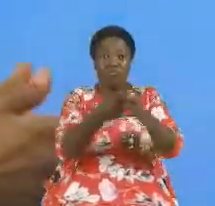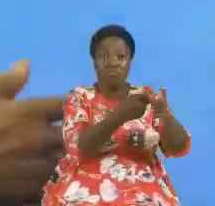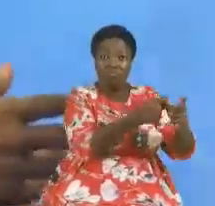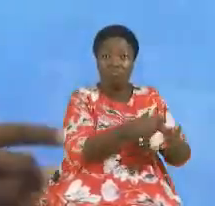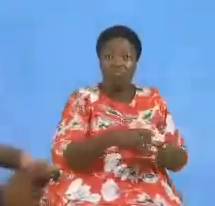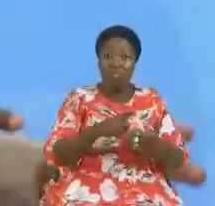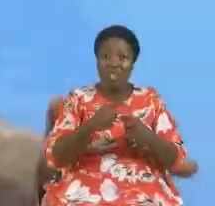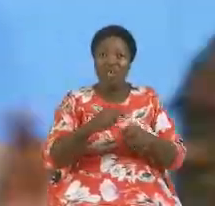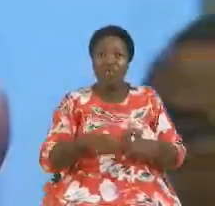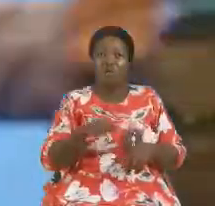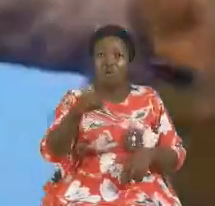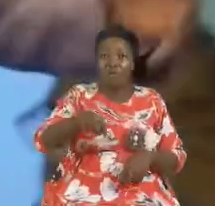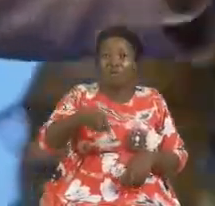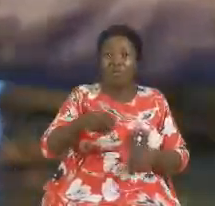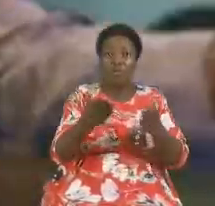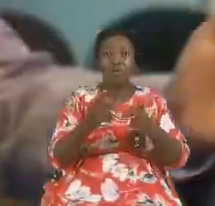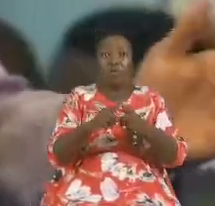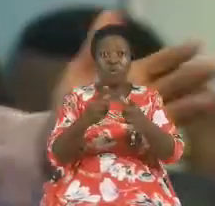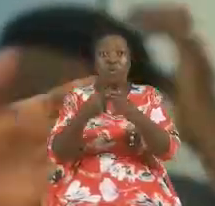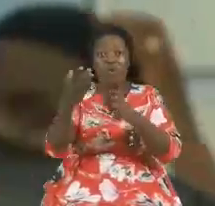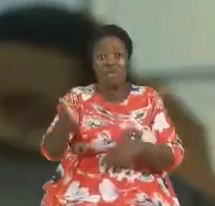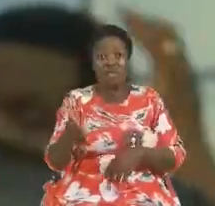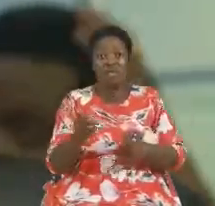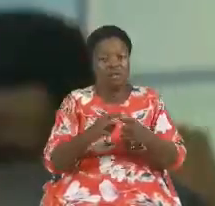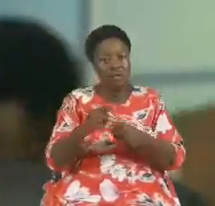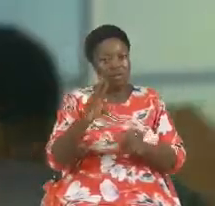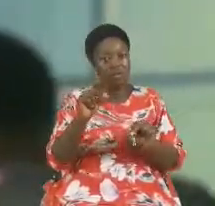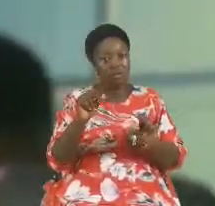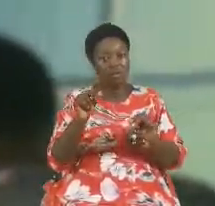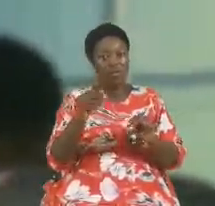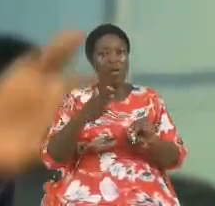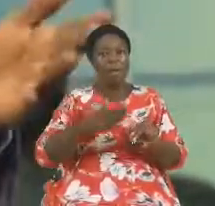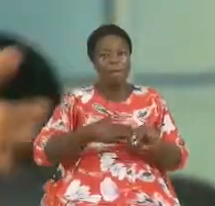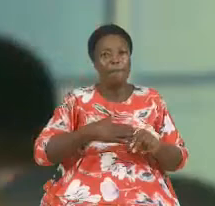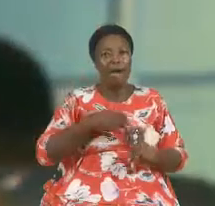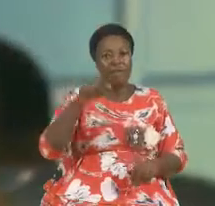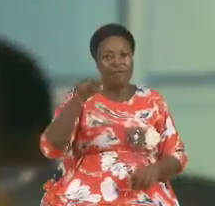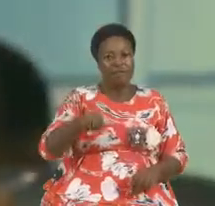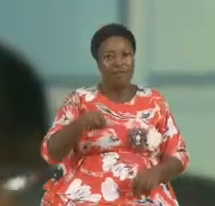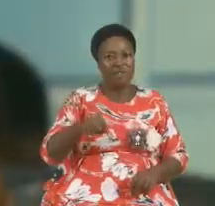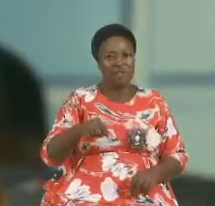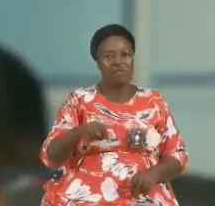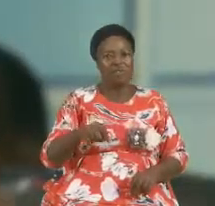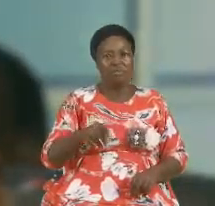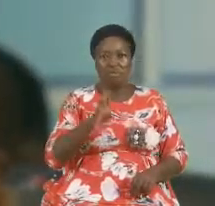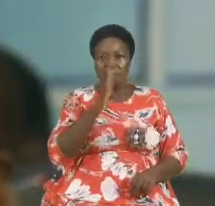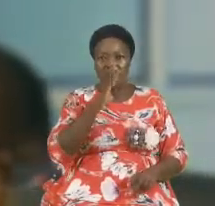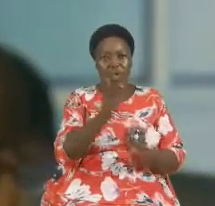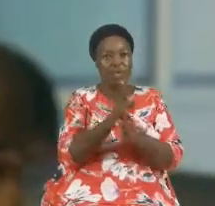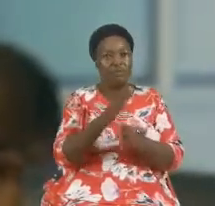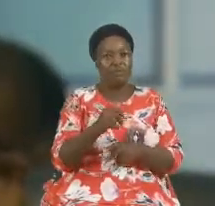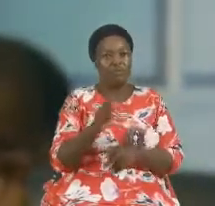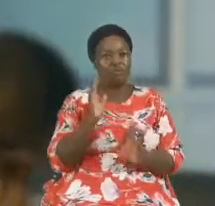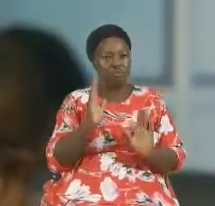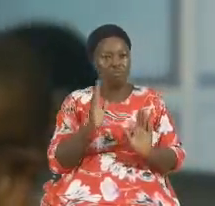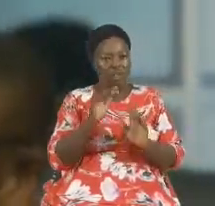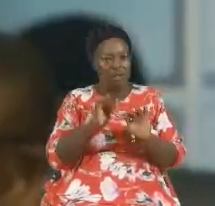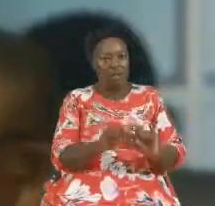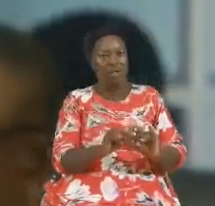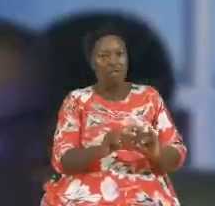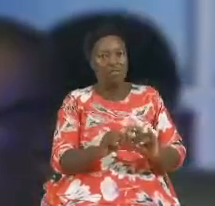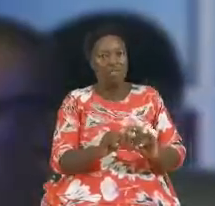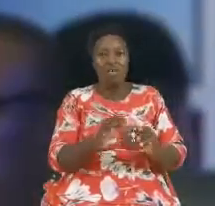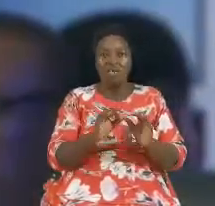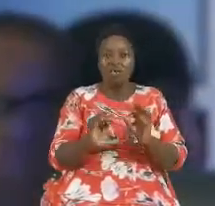something somewhere and then everybody is running there and your feet want to run there, you say, mind